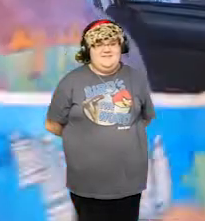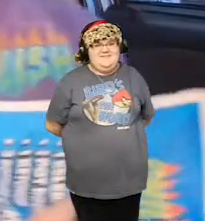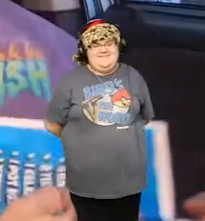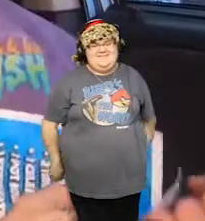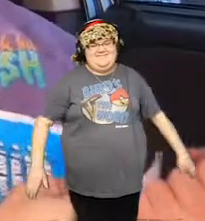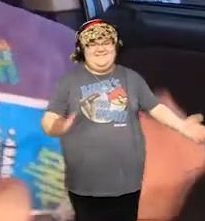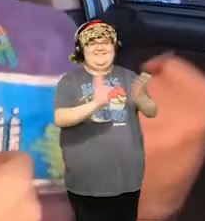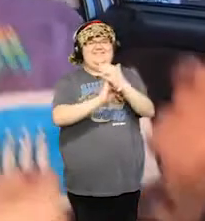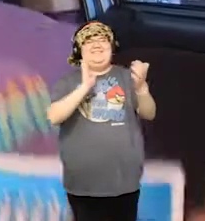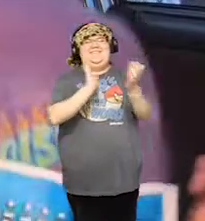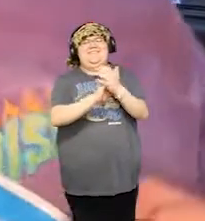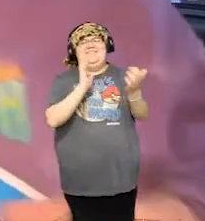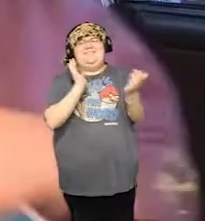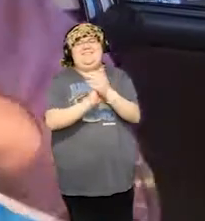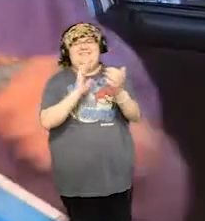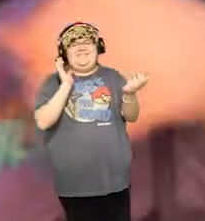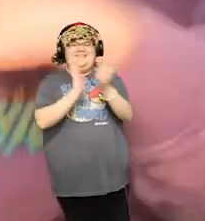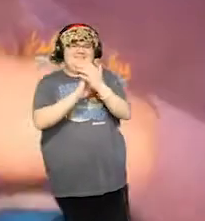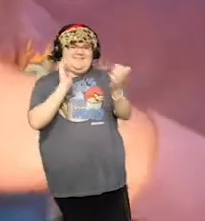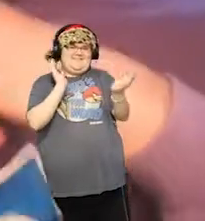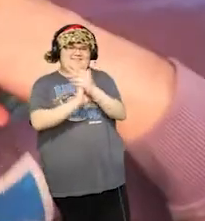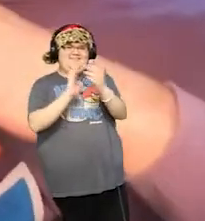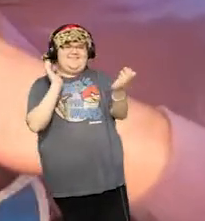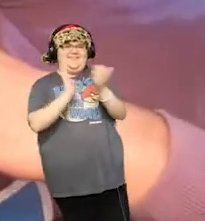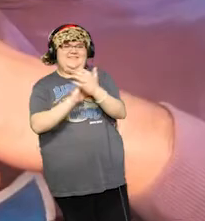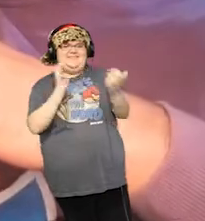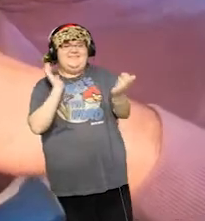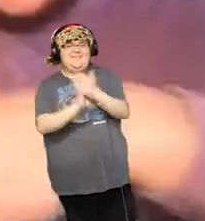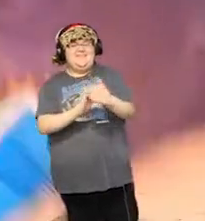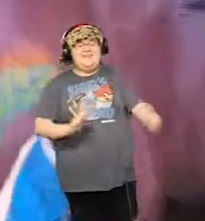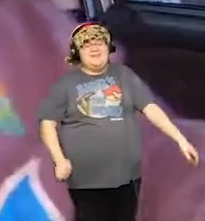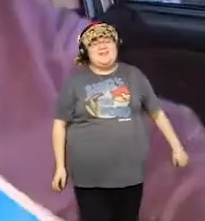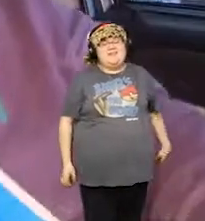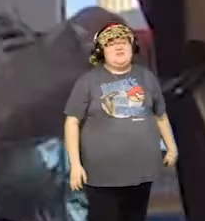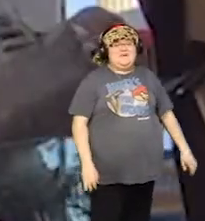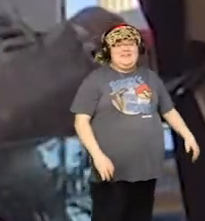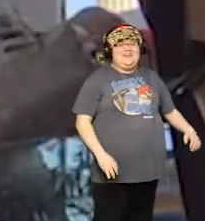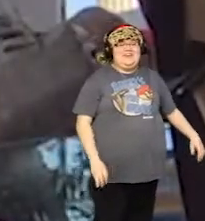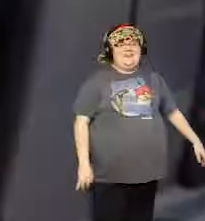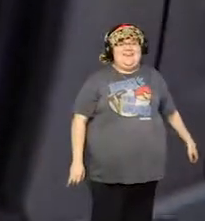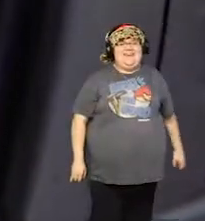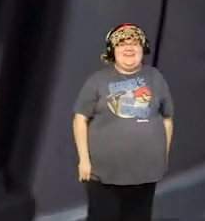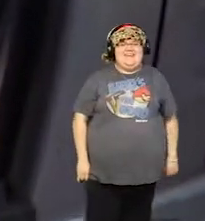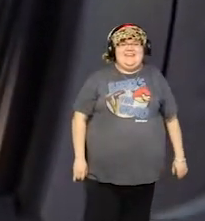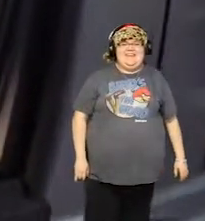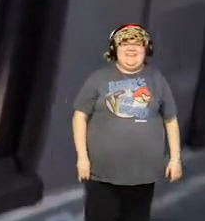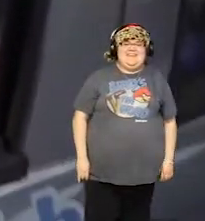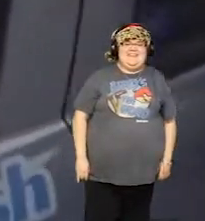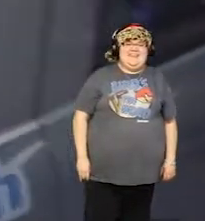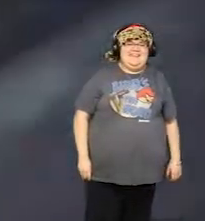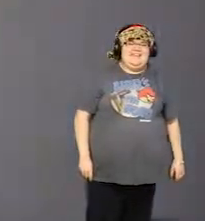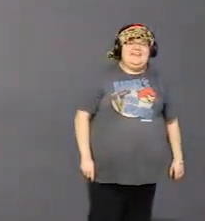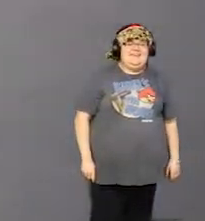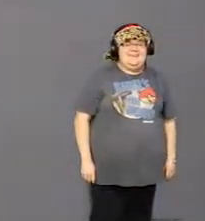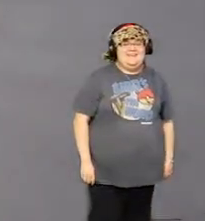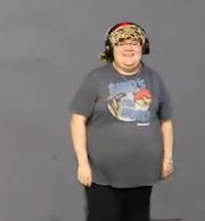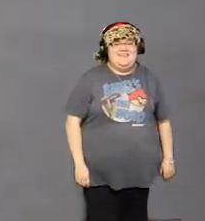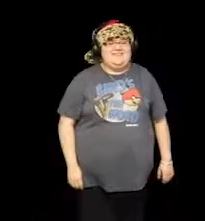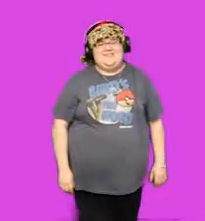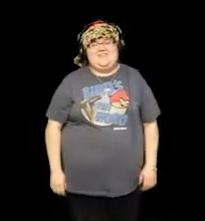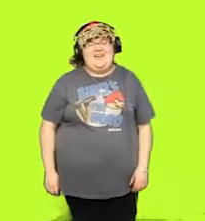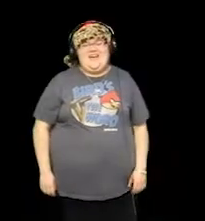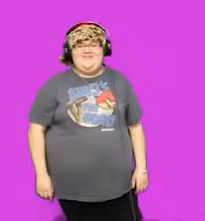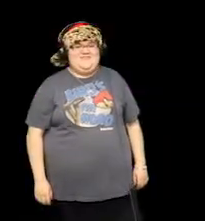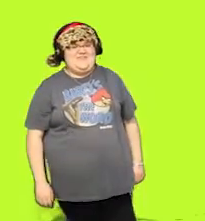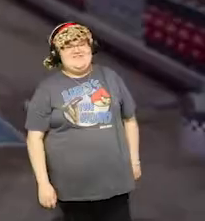2 minutes and 34 seconds. Yes! Let's go! Two minutes, that's hard. Let's go! That's actually really good. Look at the state of them beans.